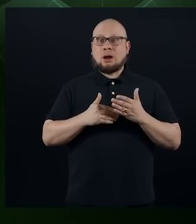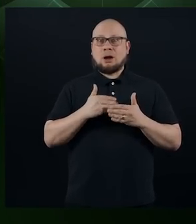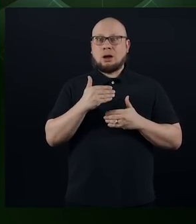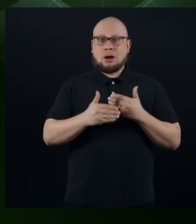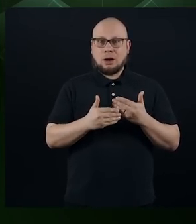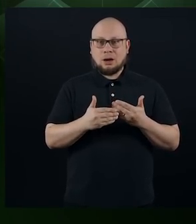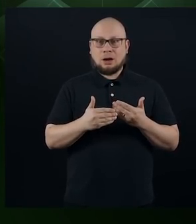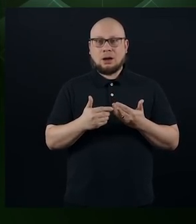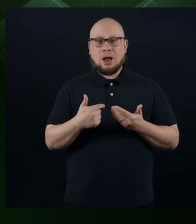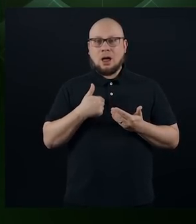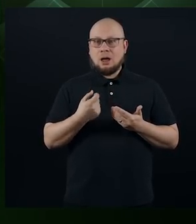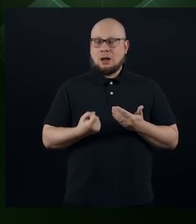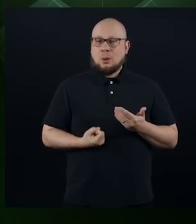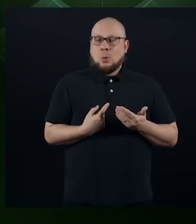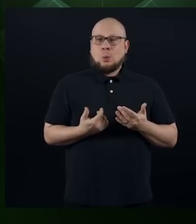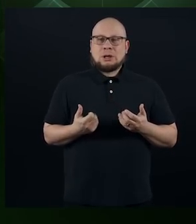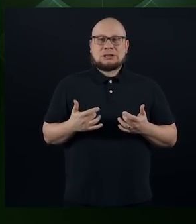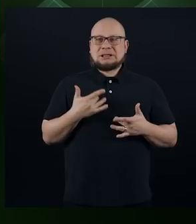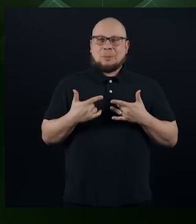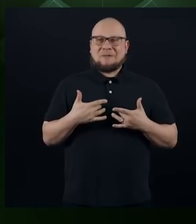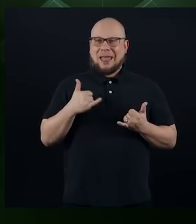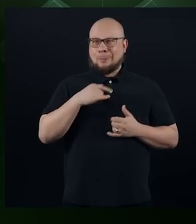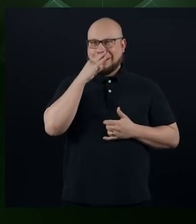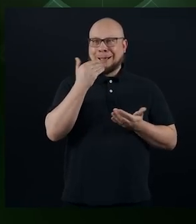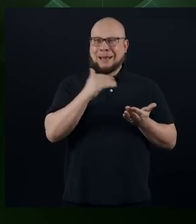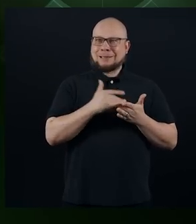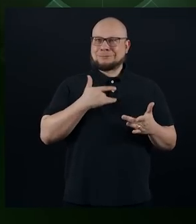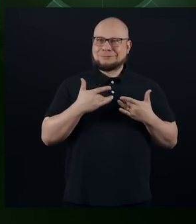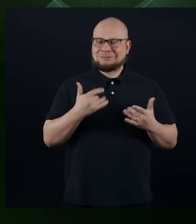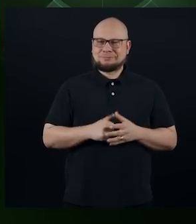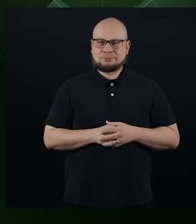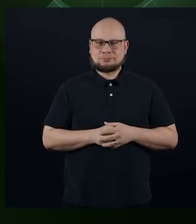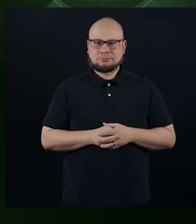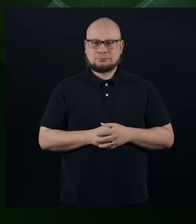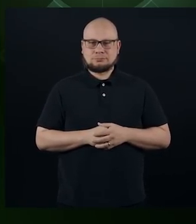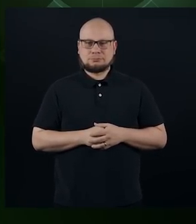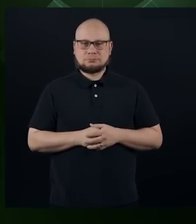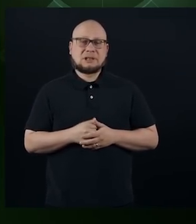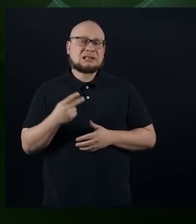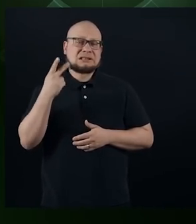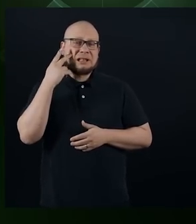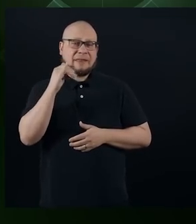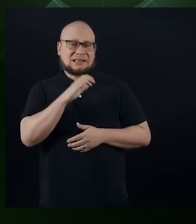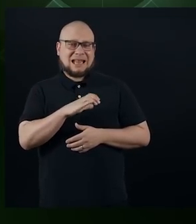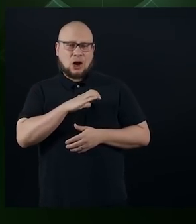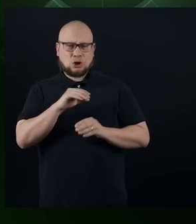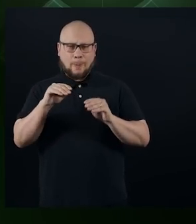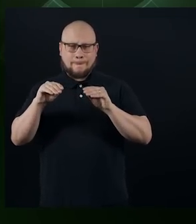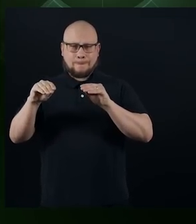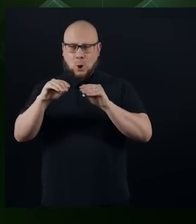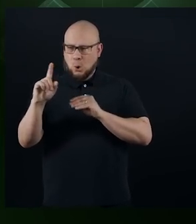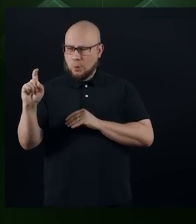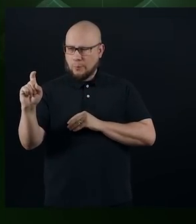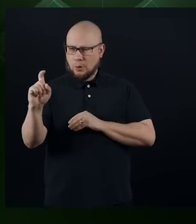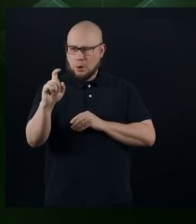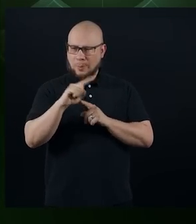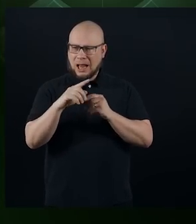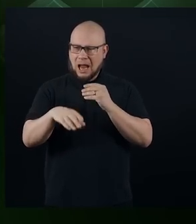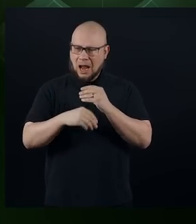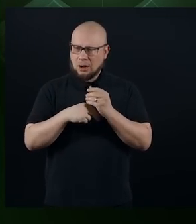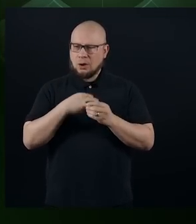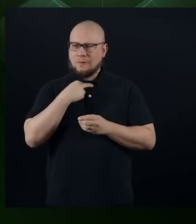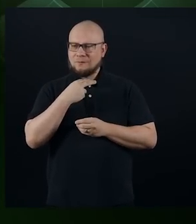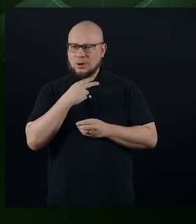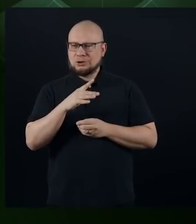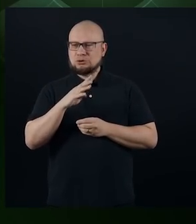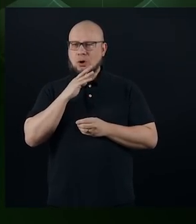was here with a spark of excitement that made me feel like a kid again. Just seeing the characters move, but then with the dialogue as well,